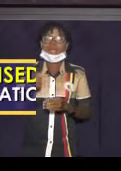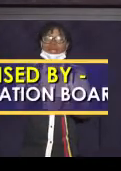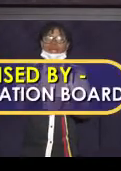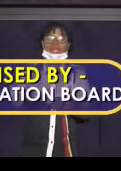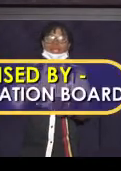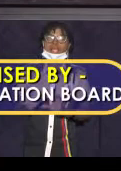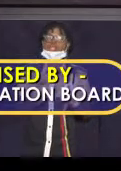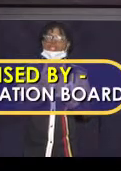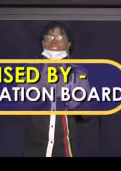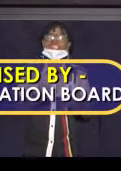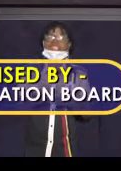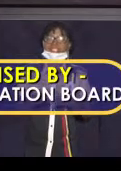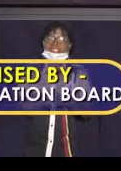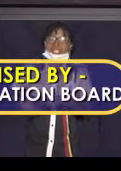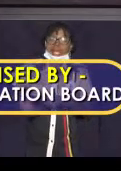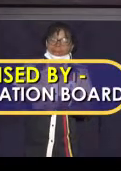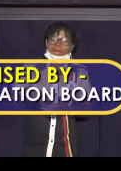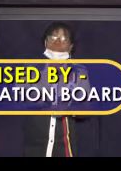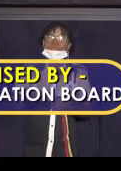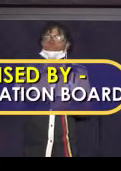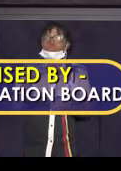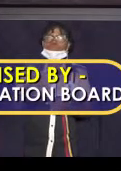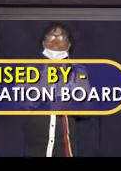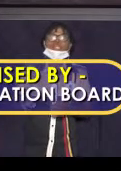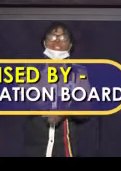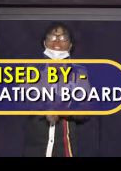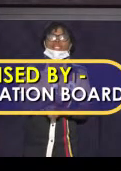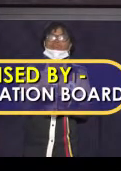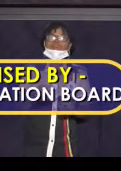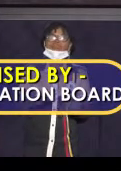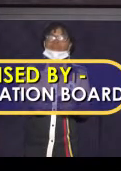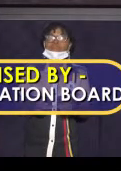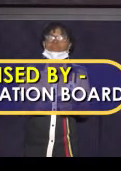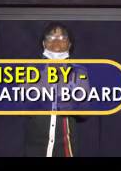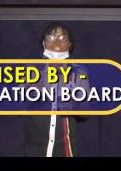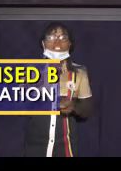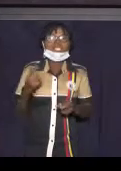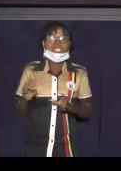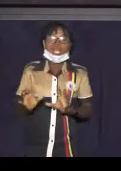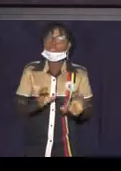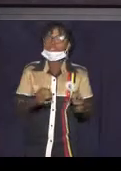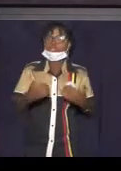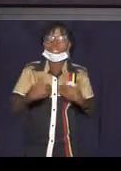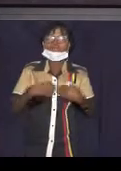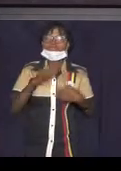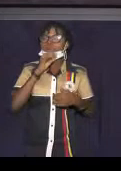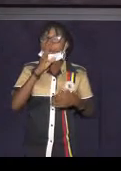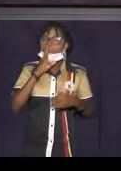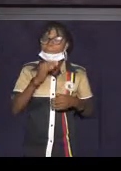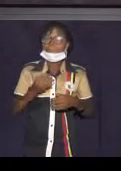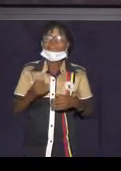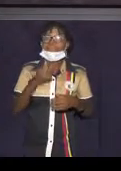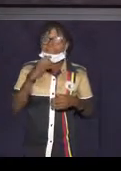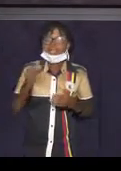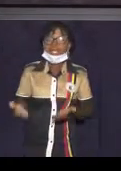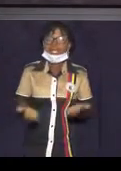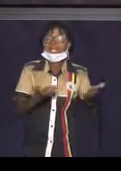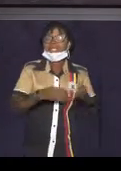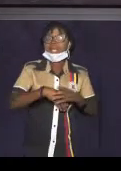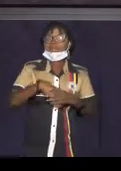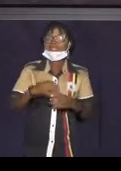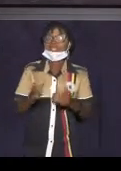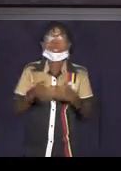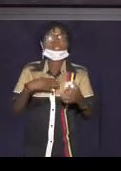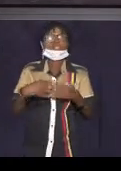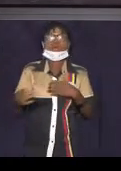is about to take place. The action had not been carried out at all. It is about to